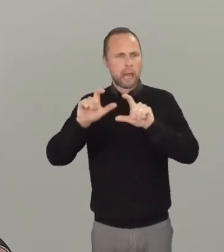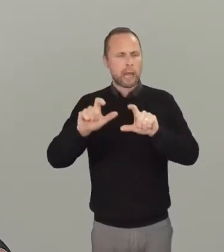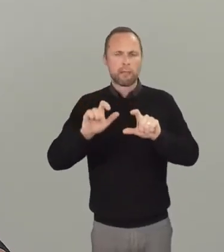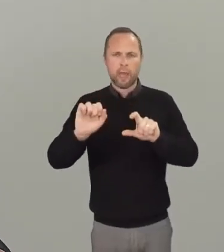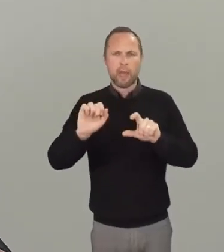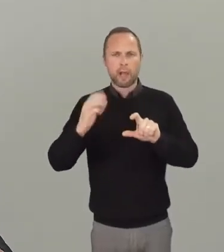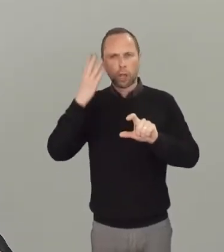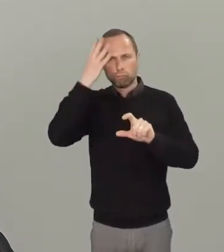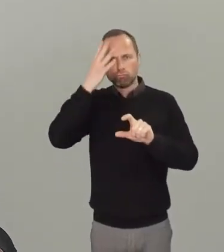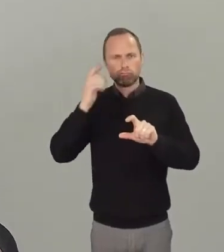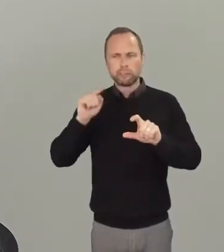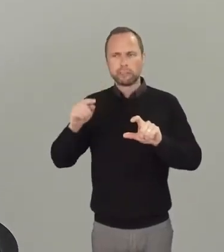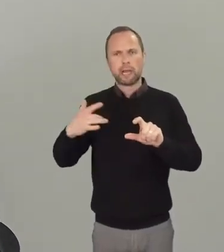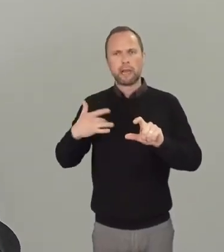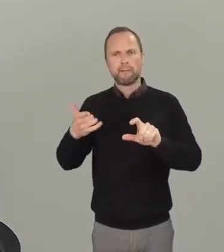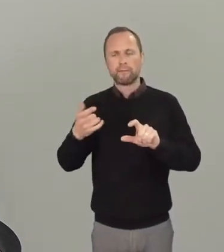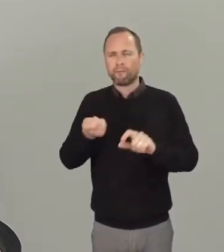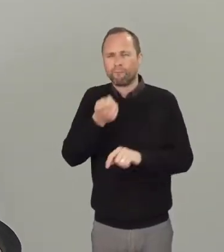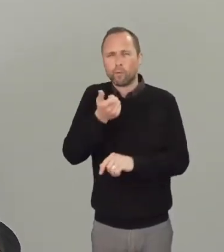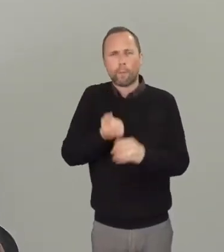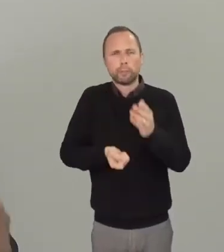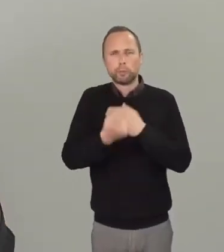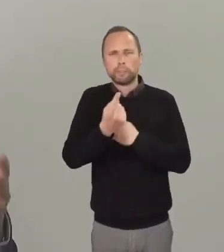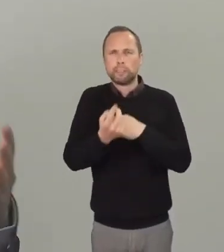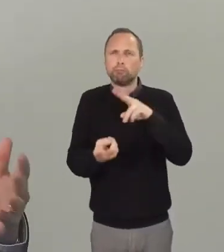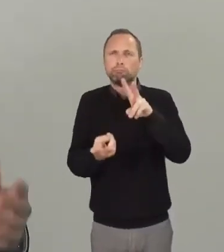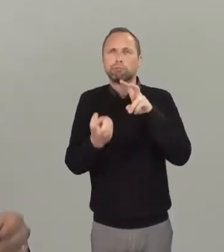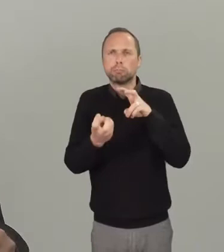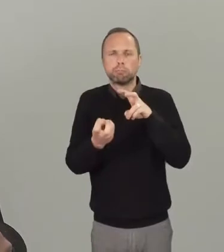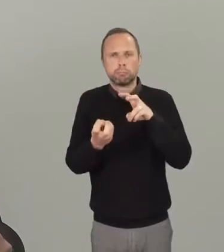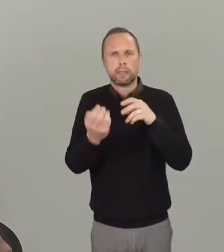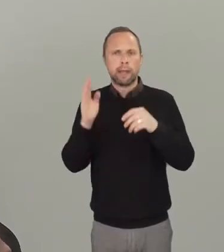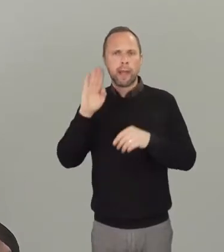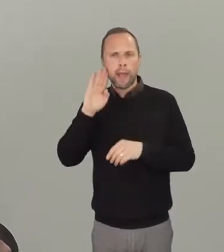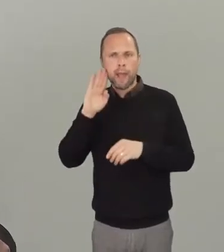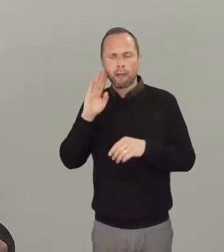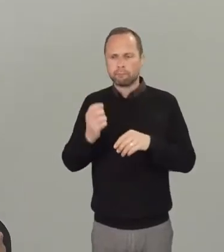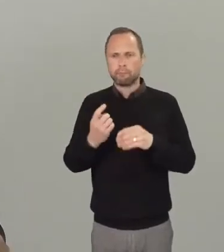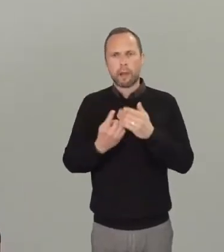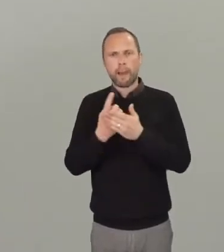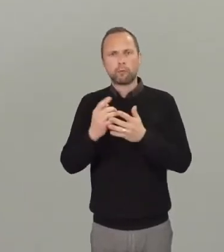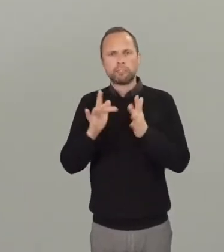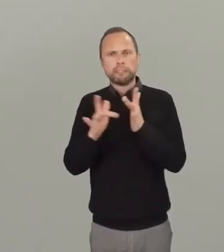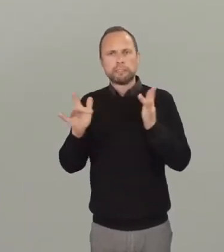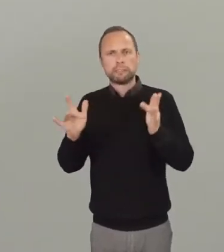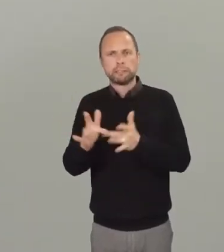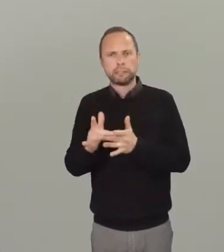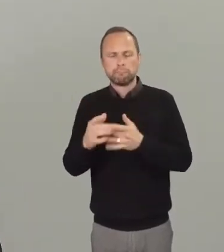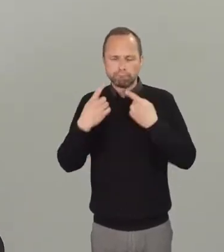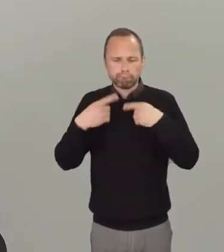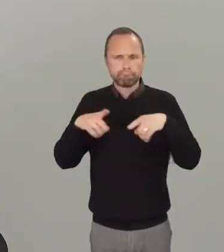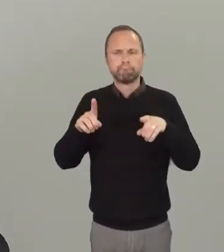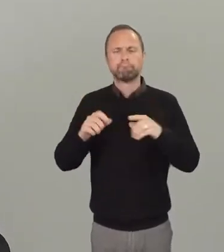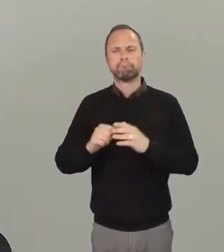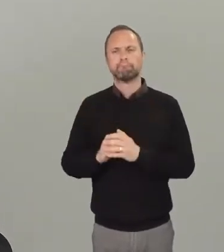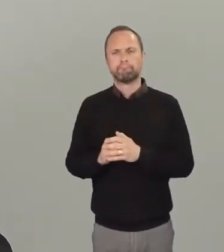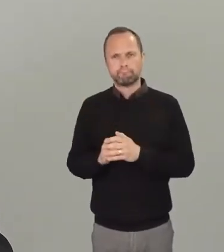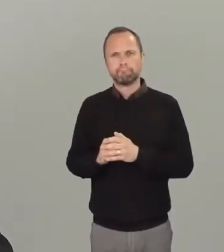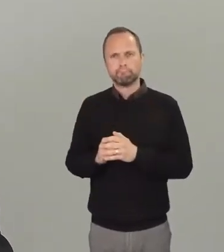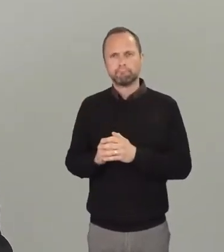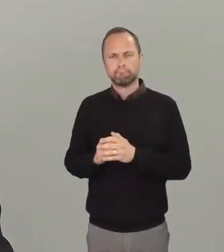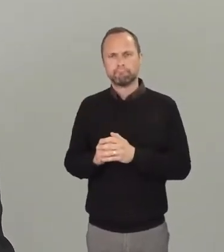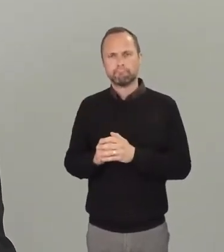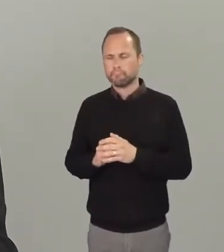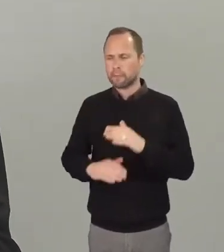opportunities to hear about Jesus and live lives far from the fullness that Jesus